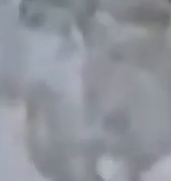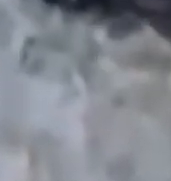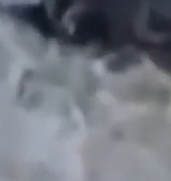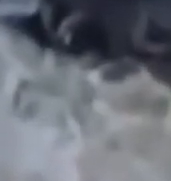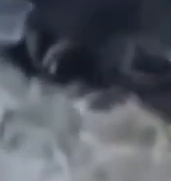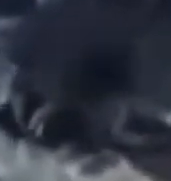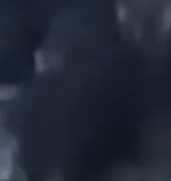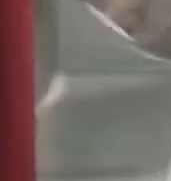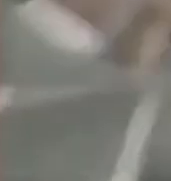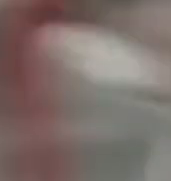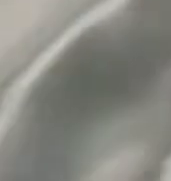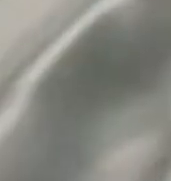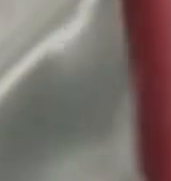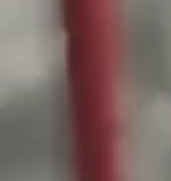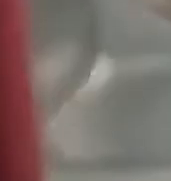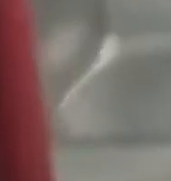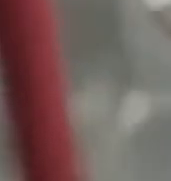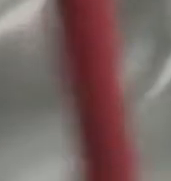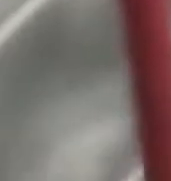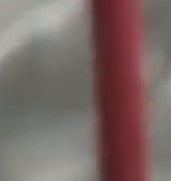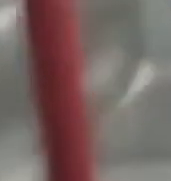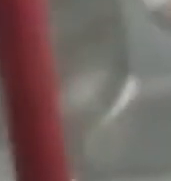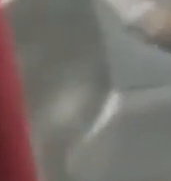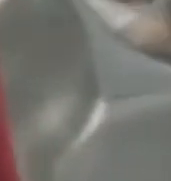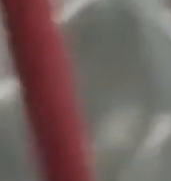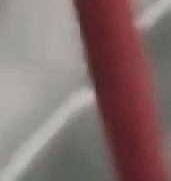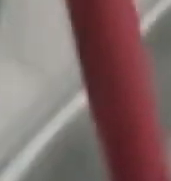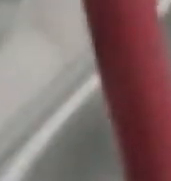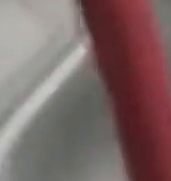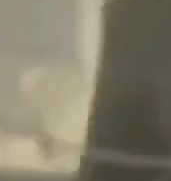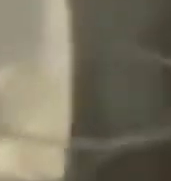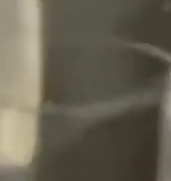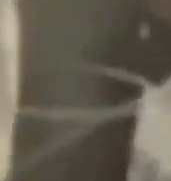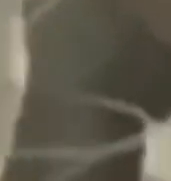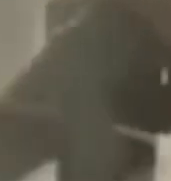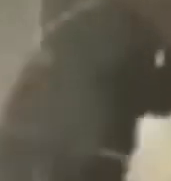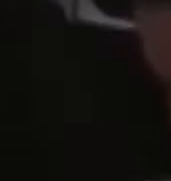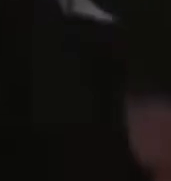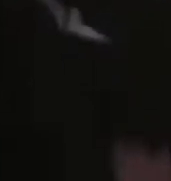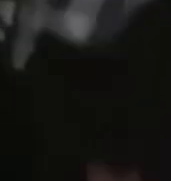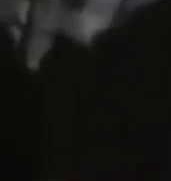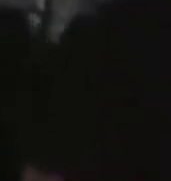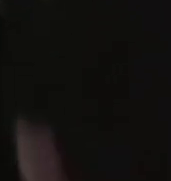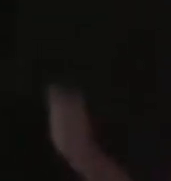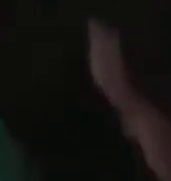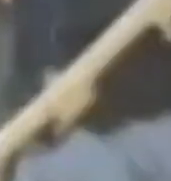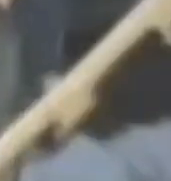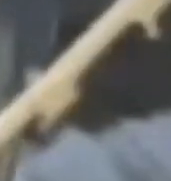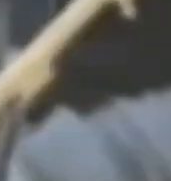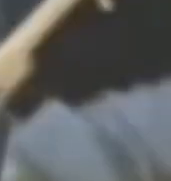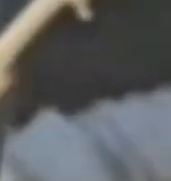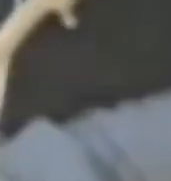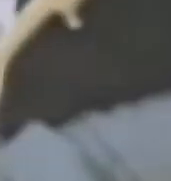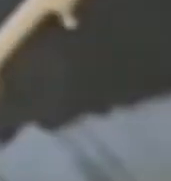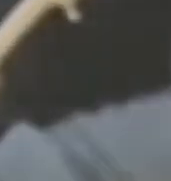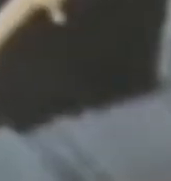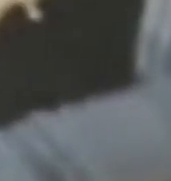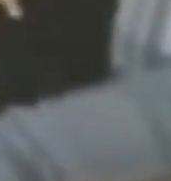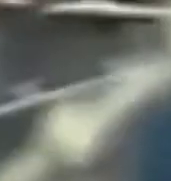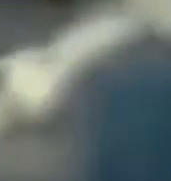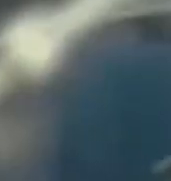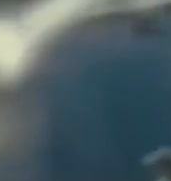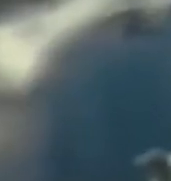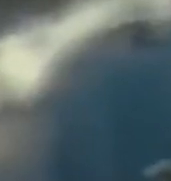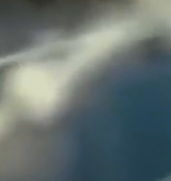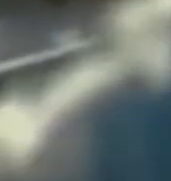evil can be felt everywhere. And people are starting to look for answers and are not